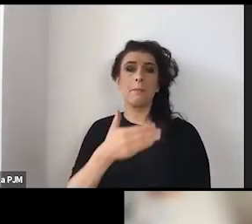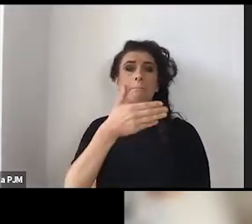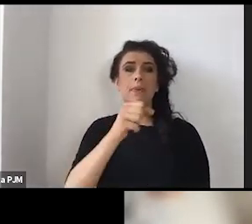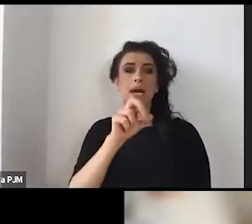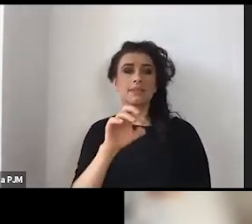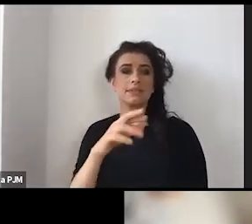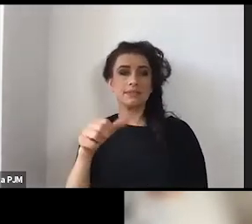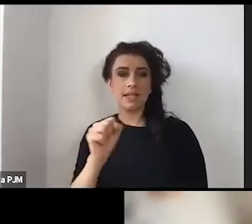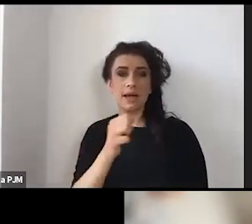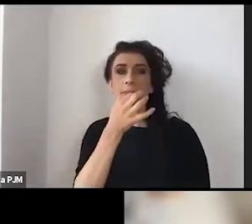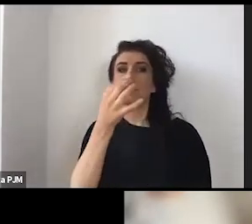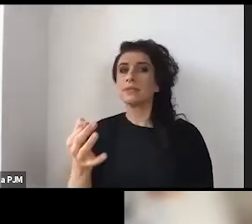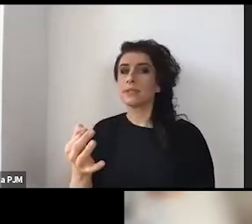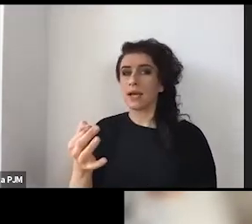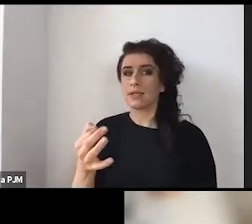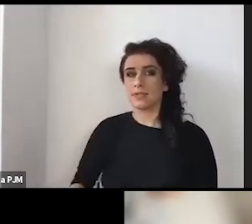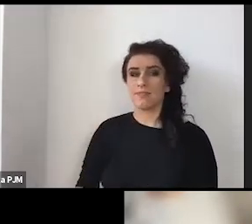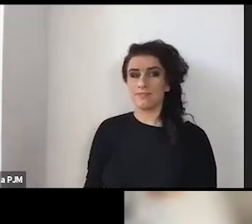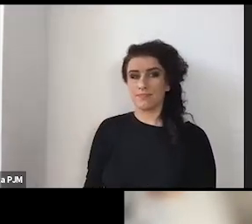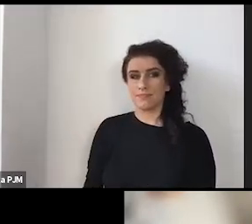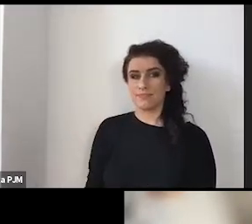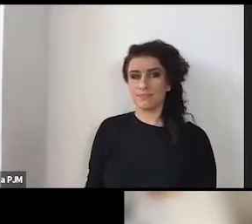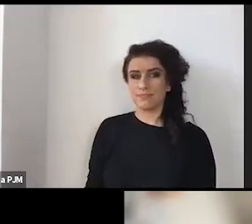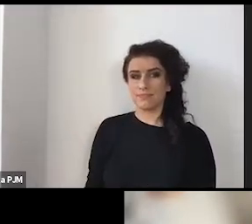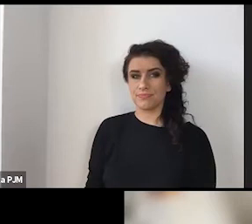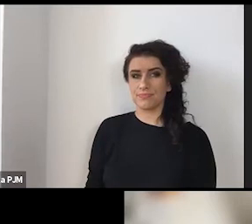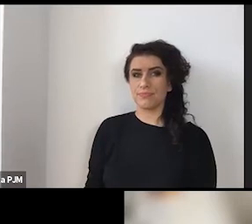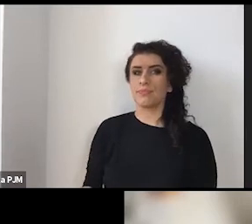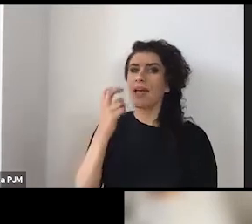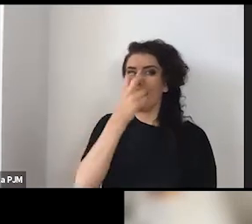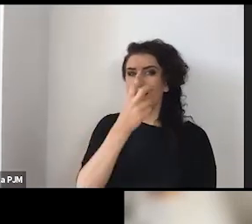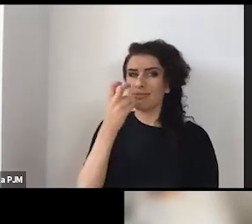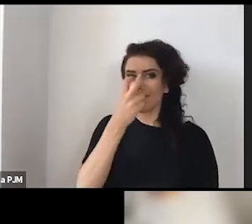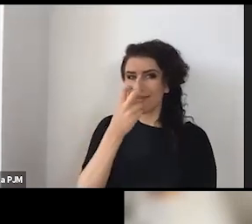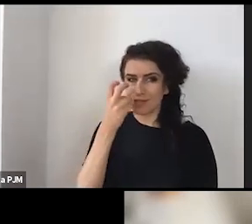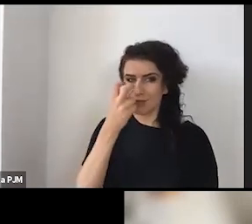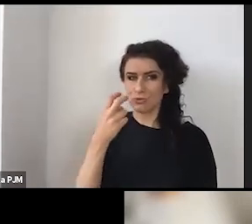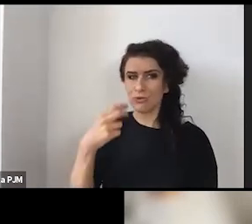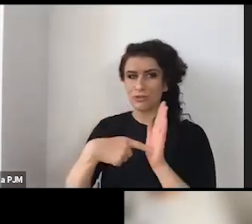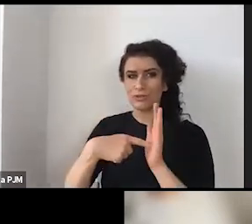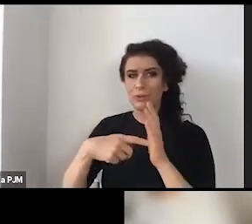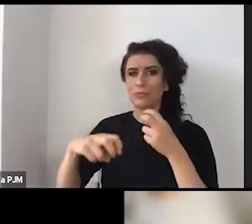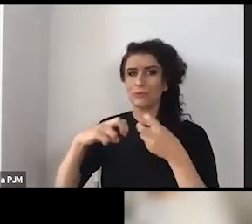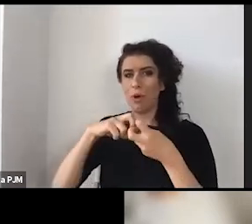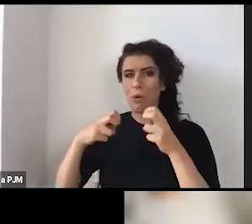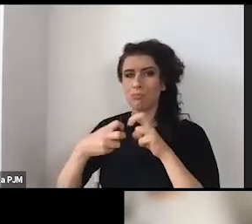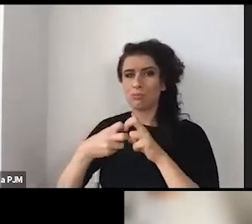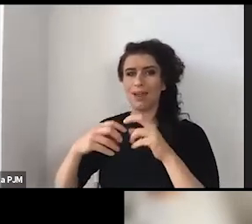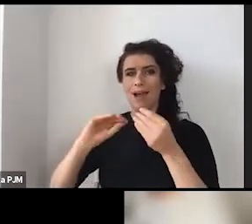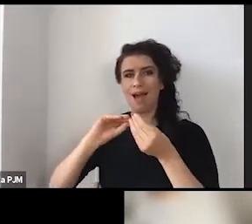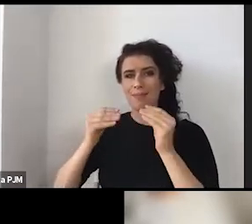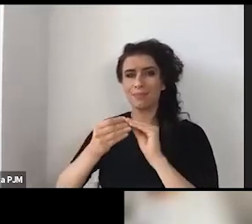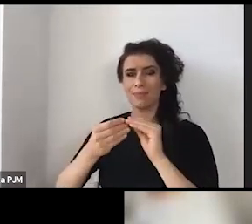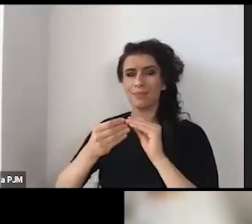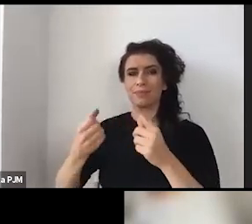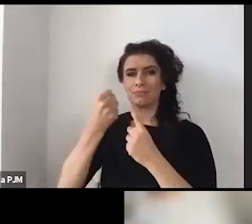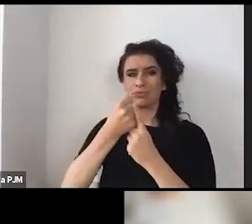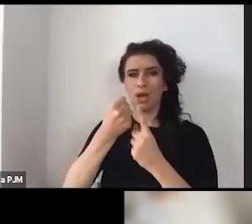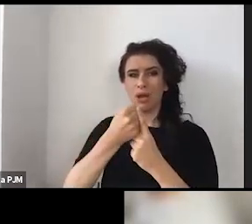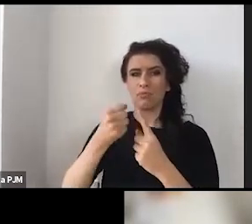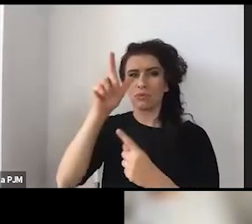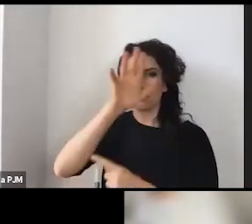social problems. It's a great insight for me too. What are the most important components